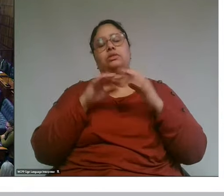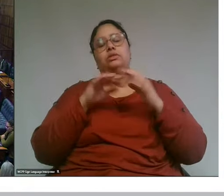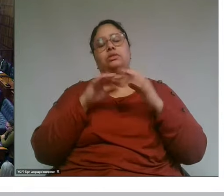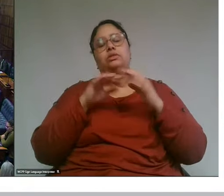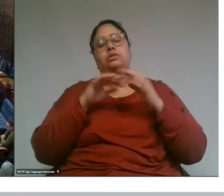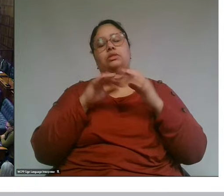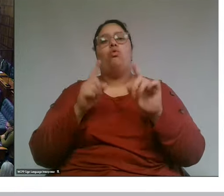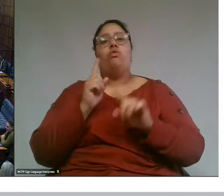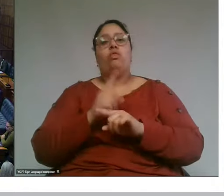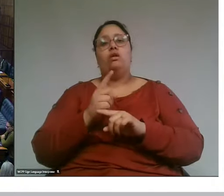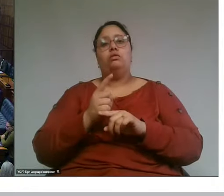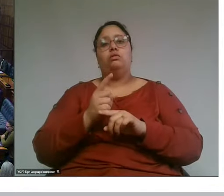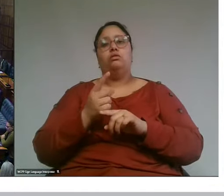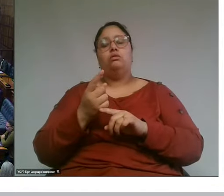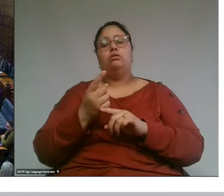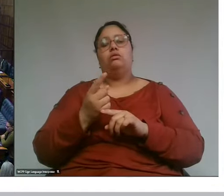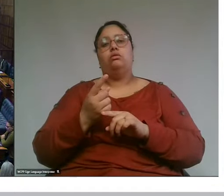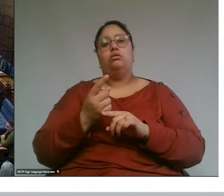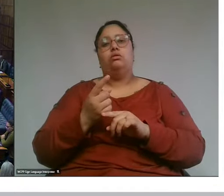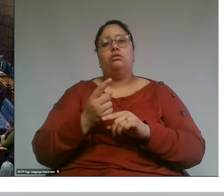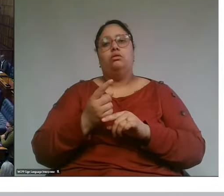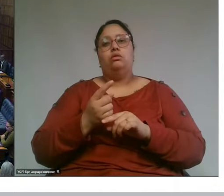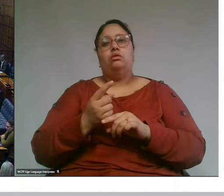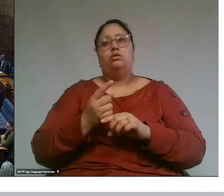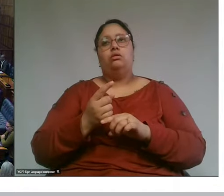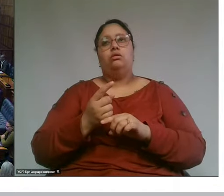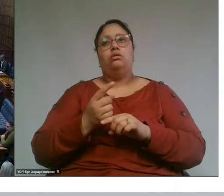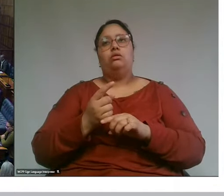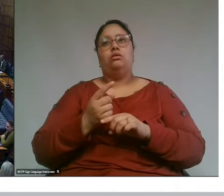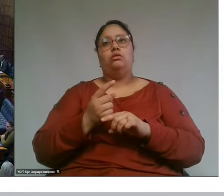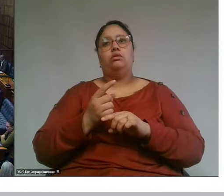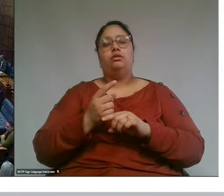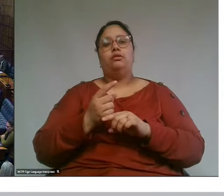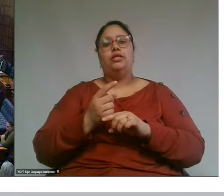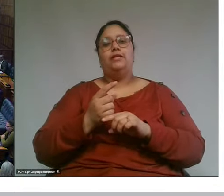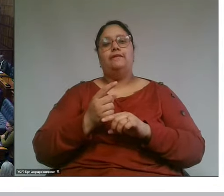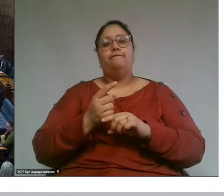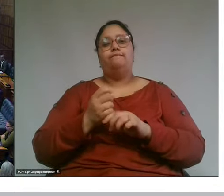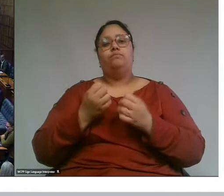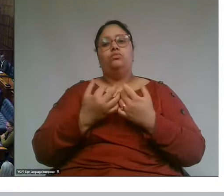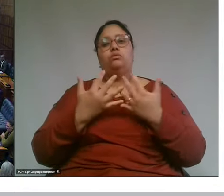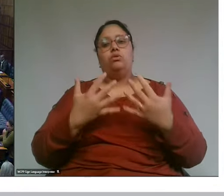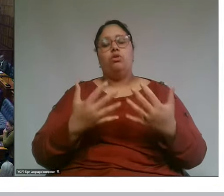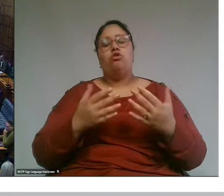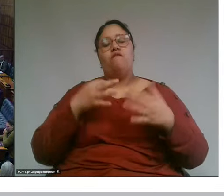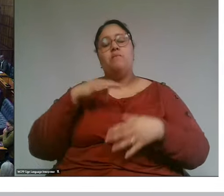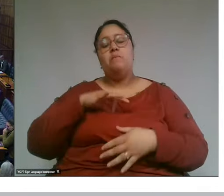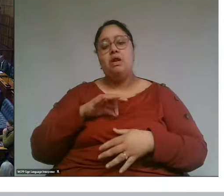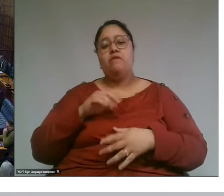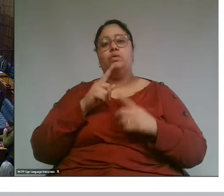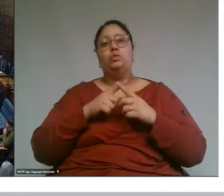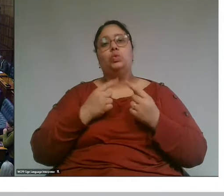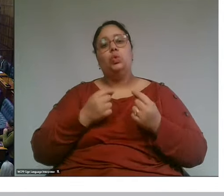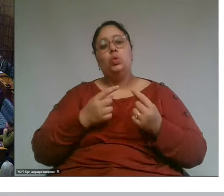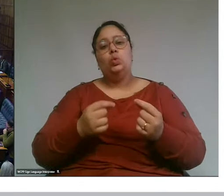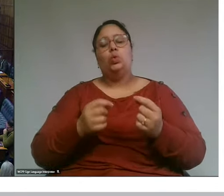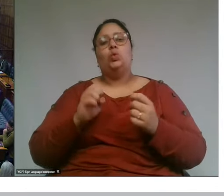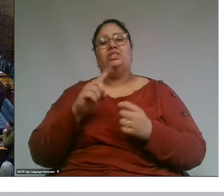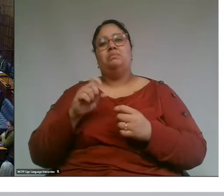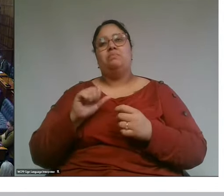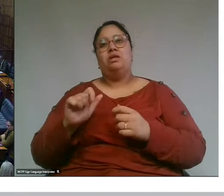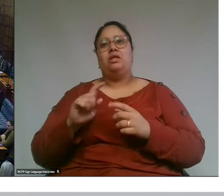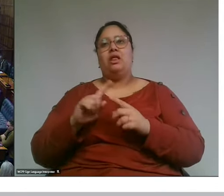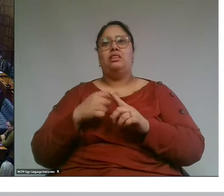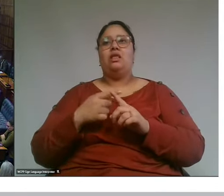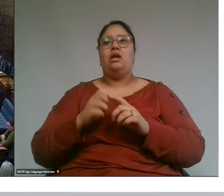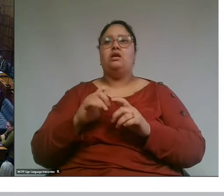shows that in fact ER there a lot of benefit in running a sper shop because